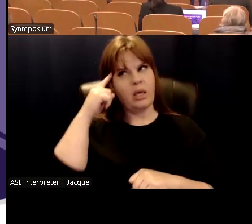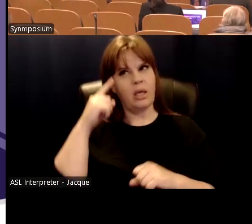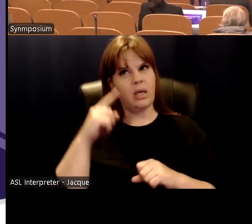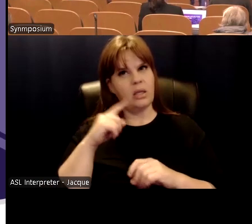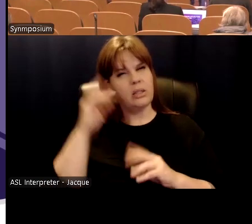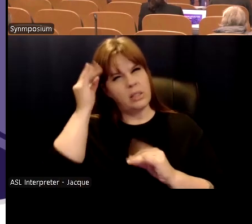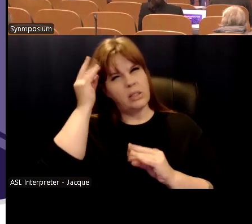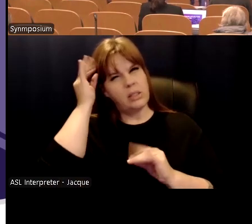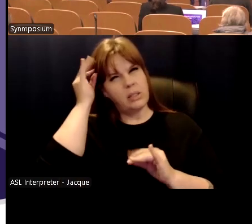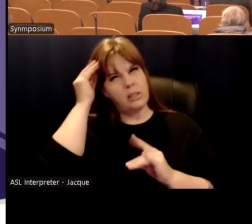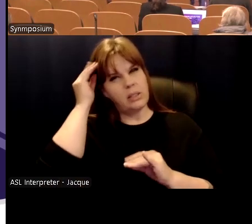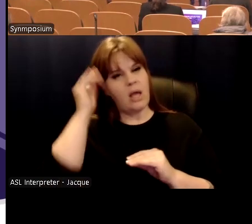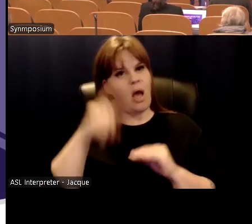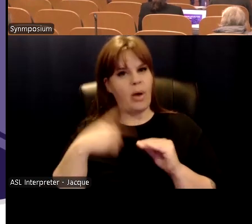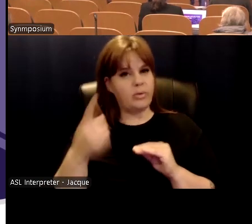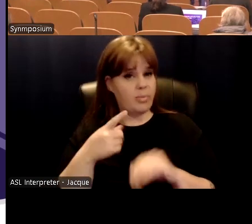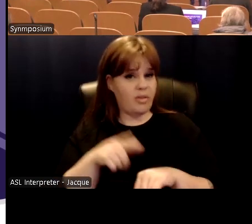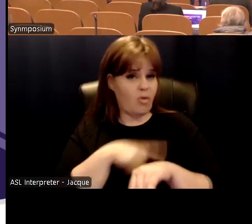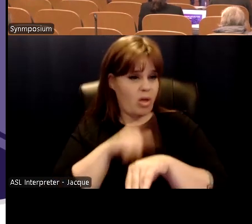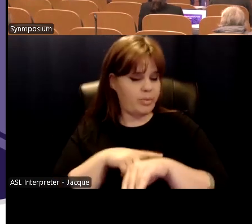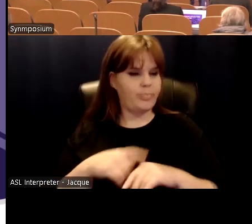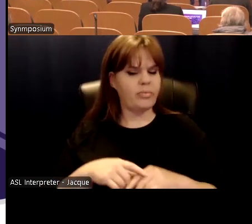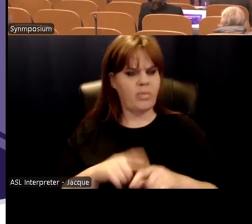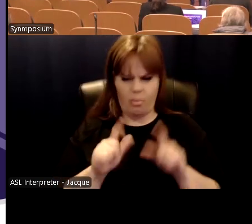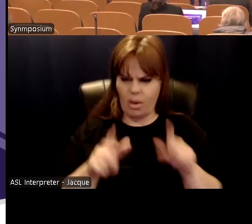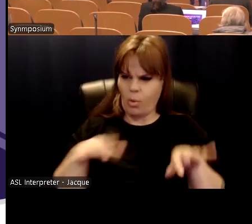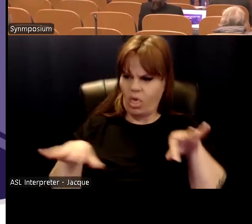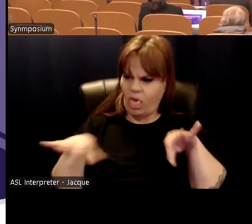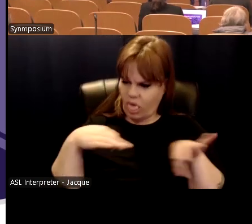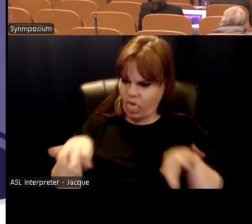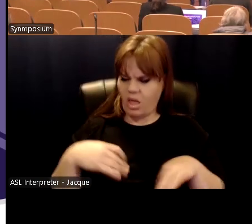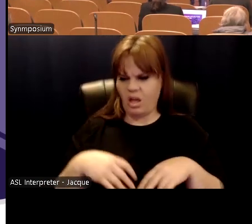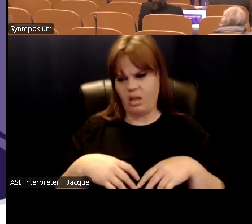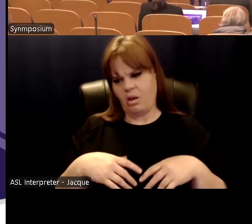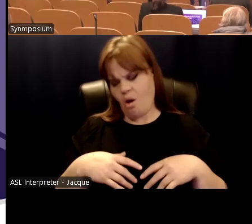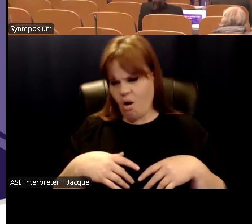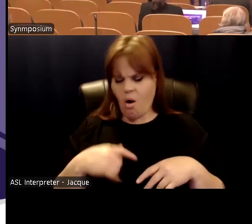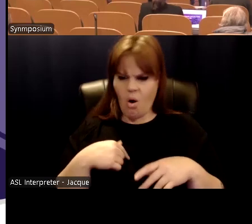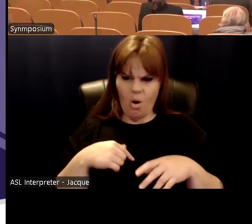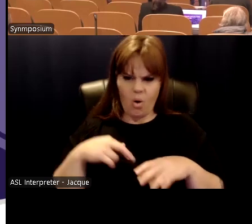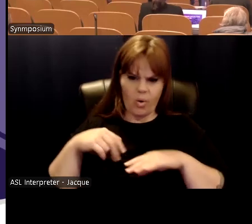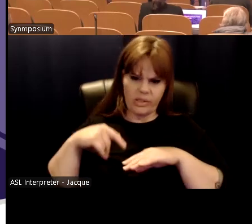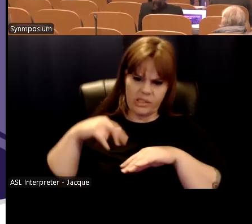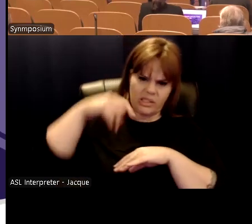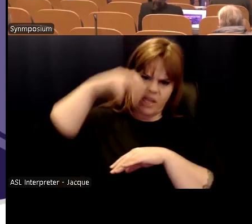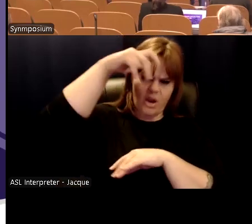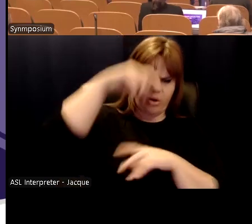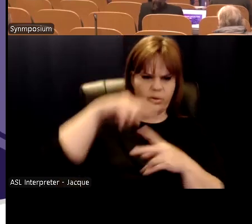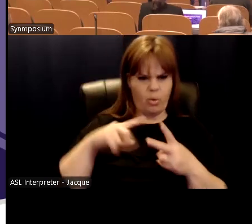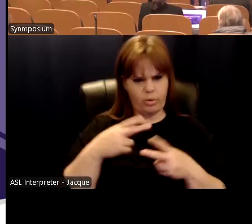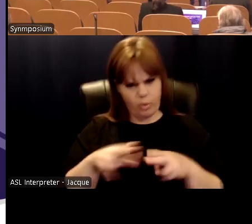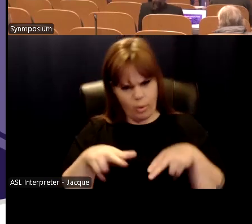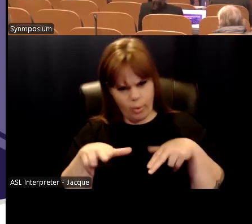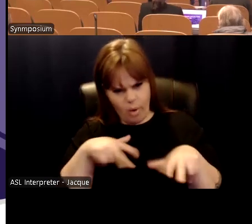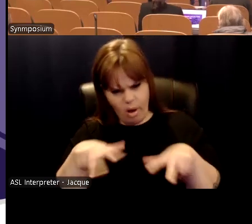something for some time. And people will describe that, I go up the stairs, or I go for a short walk, or I try to